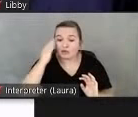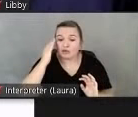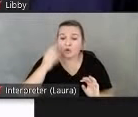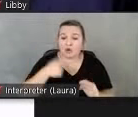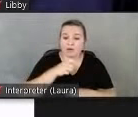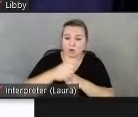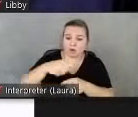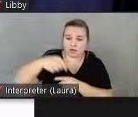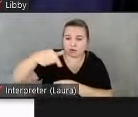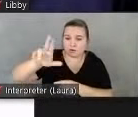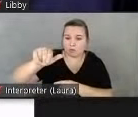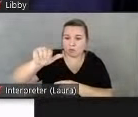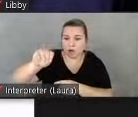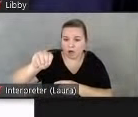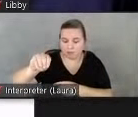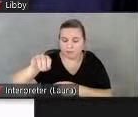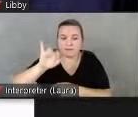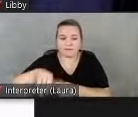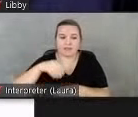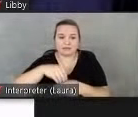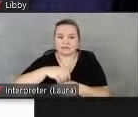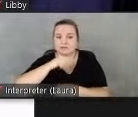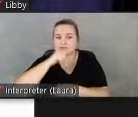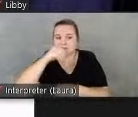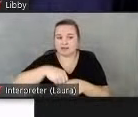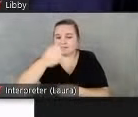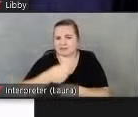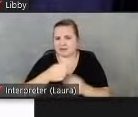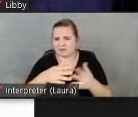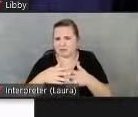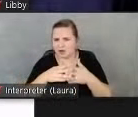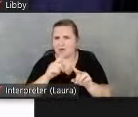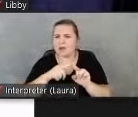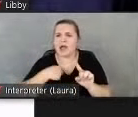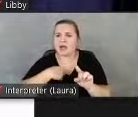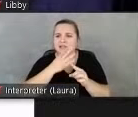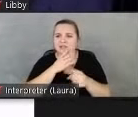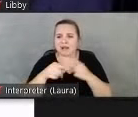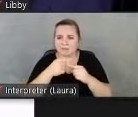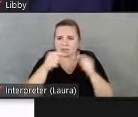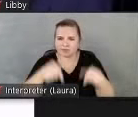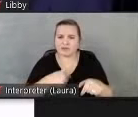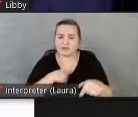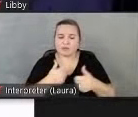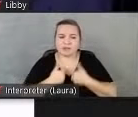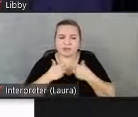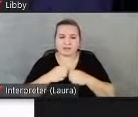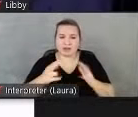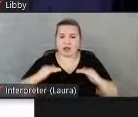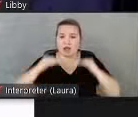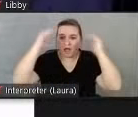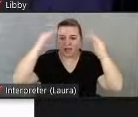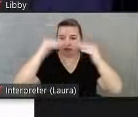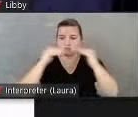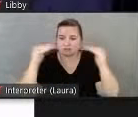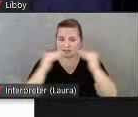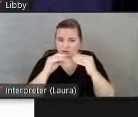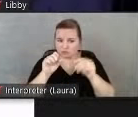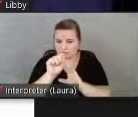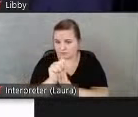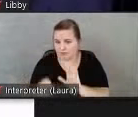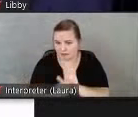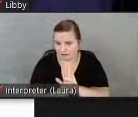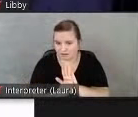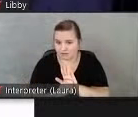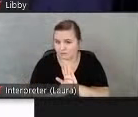Guam is not south of Arizona. But I talk about this is that we live in the higher standard states. And it